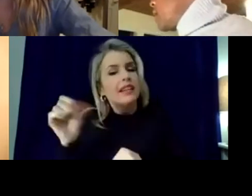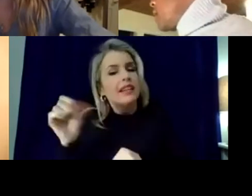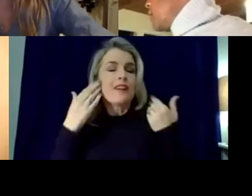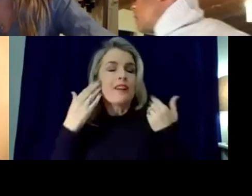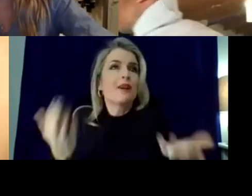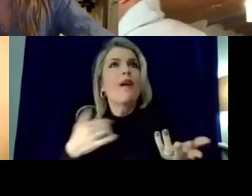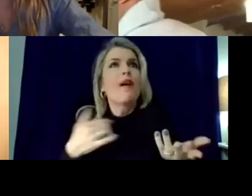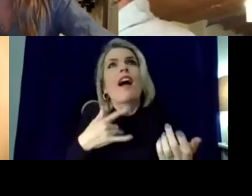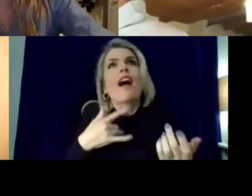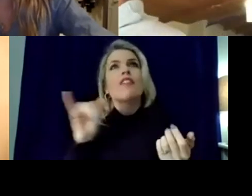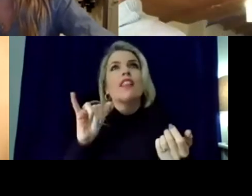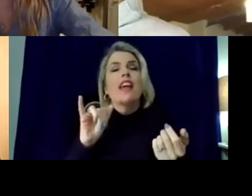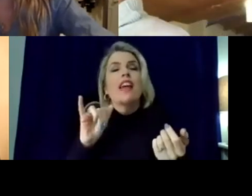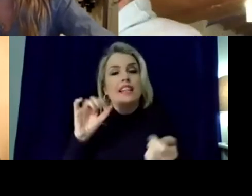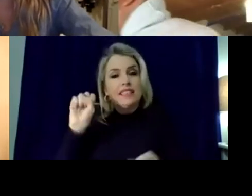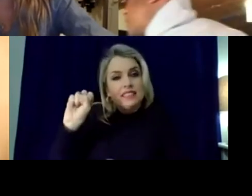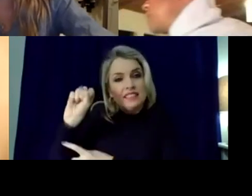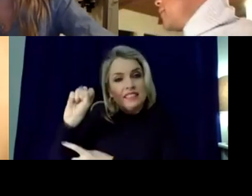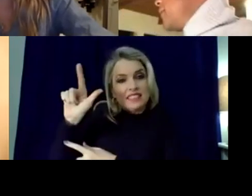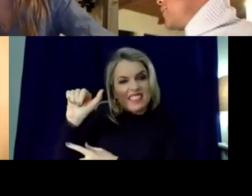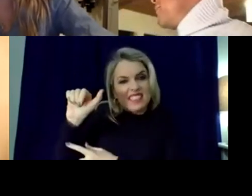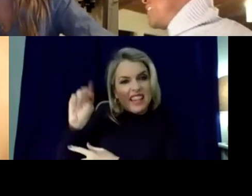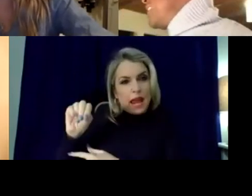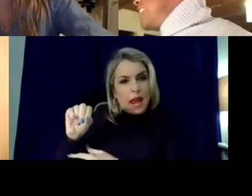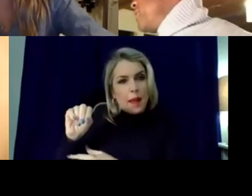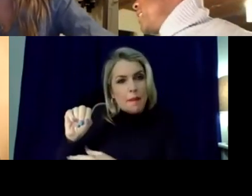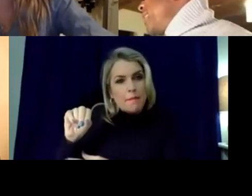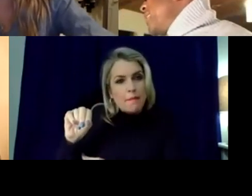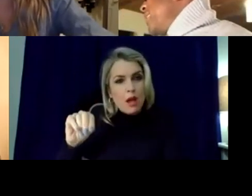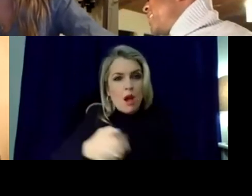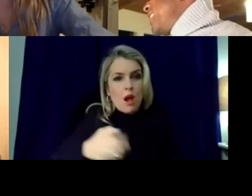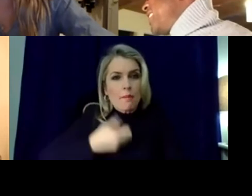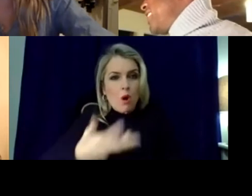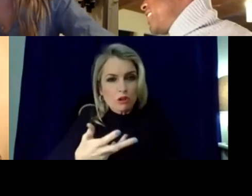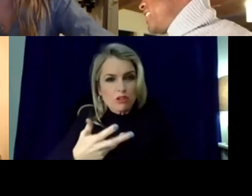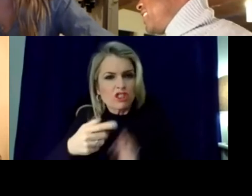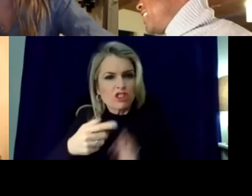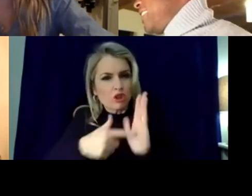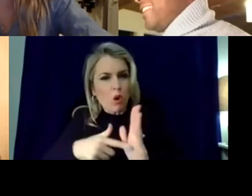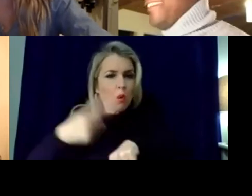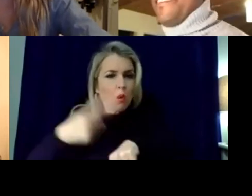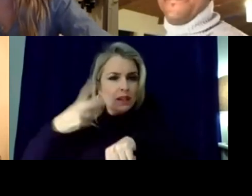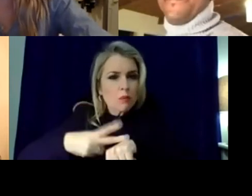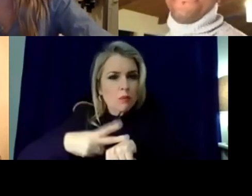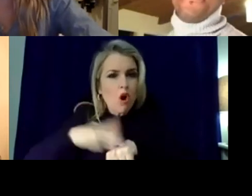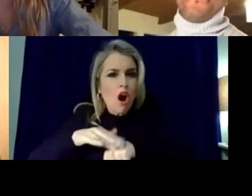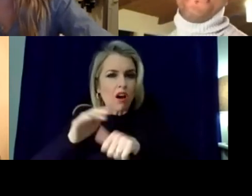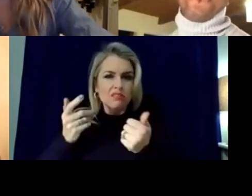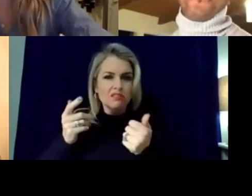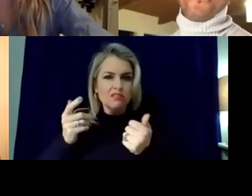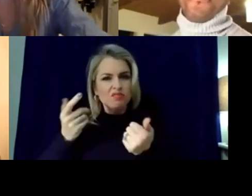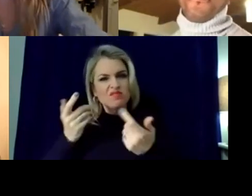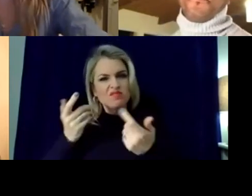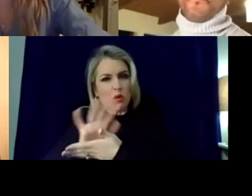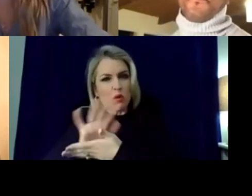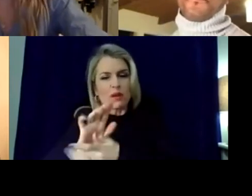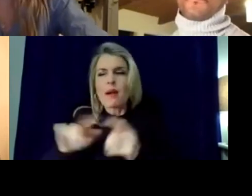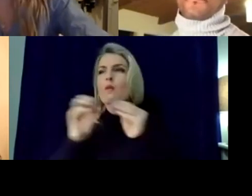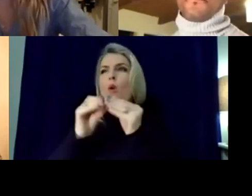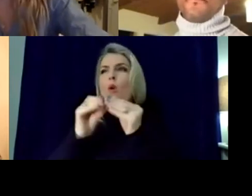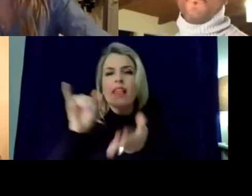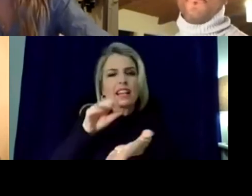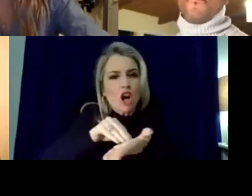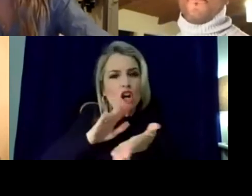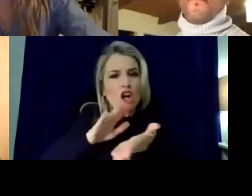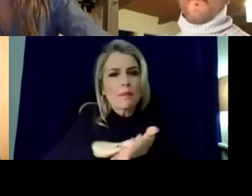yeah, I don't know. I think slam poetry has been portrayed on screen a couple times, but like mostly in documentaries. And I feel like for a long